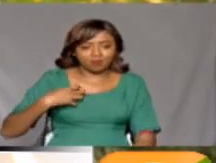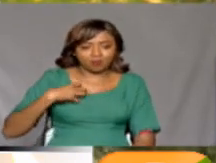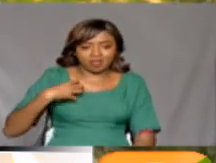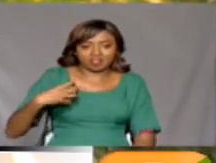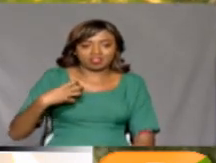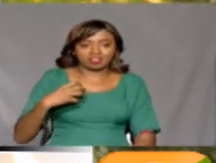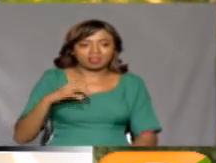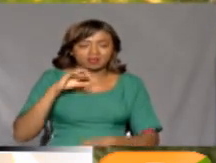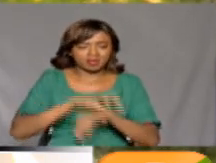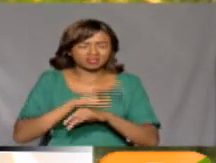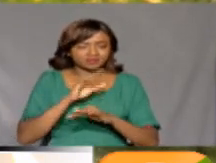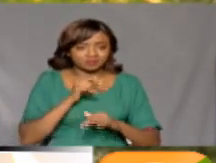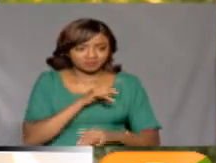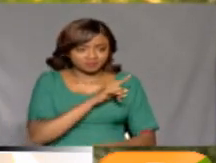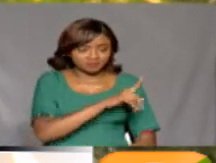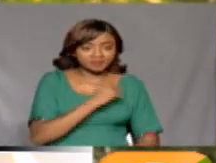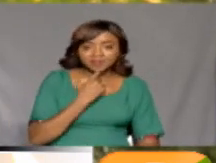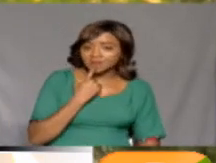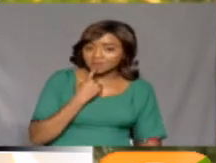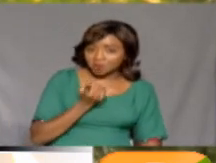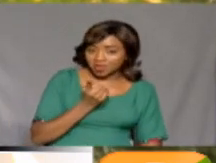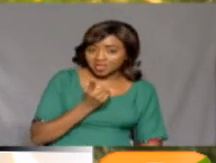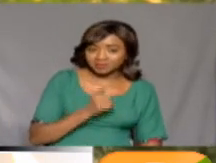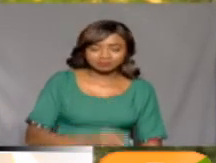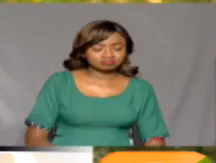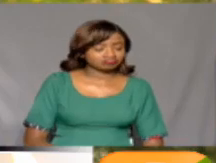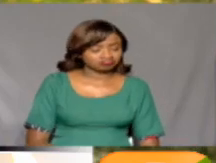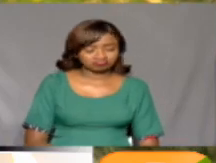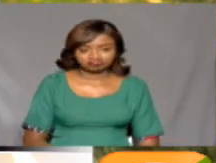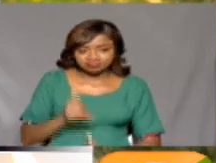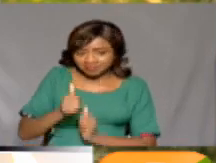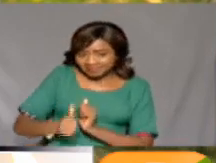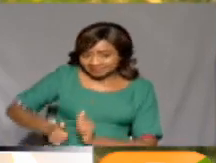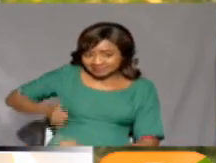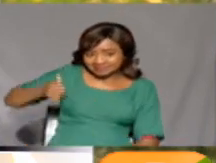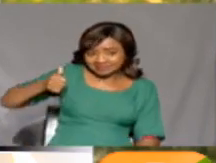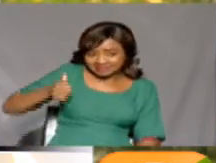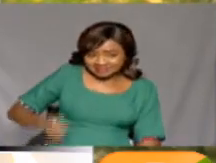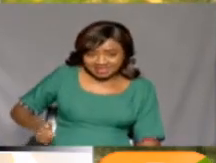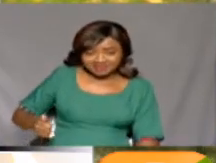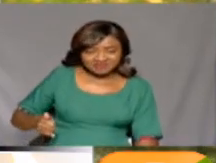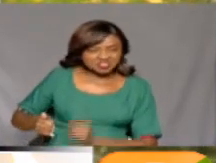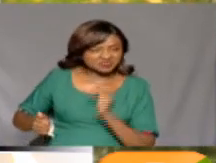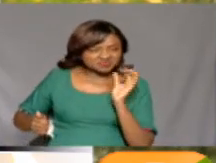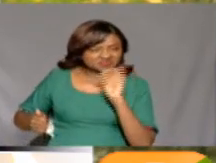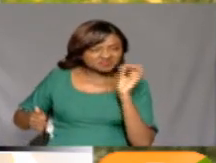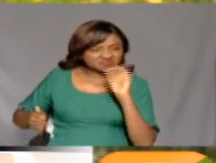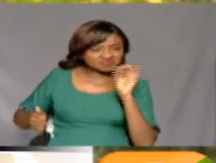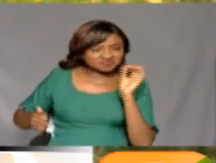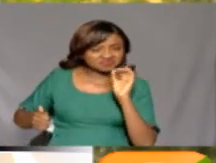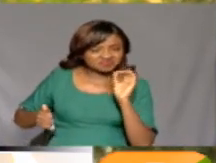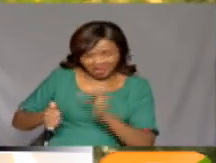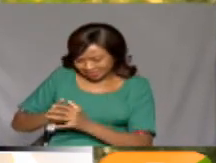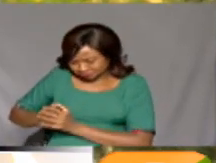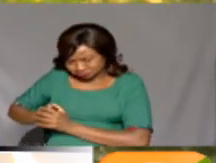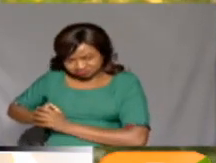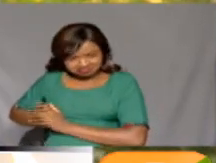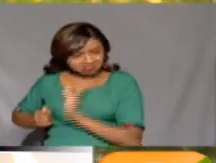Moi was a very generous person, first. He really went out of his